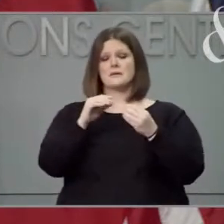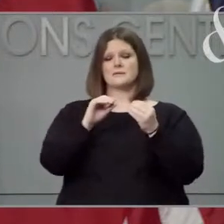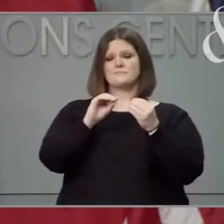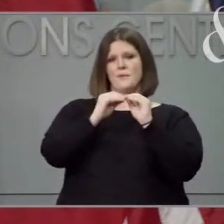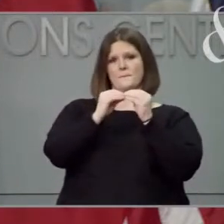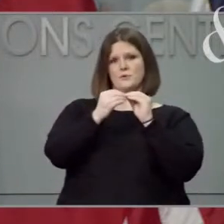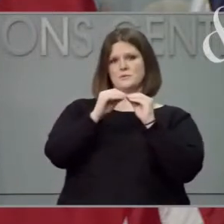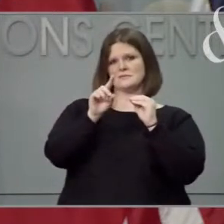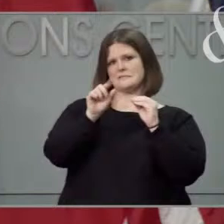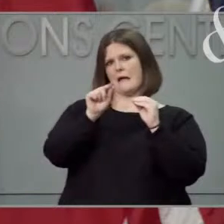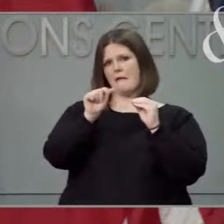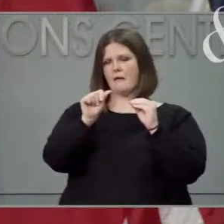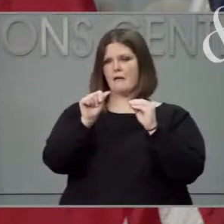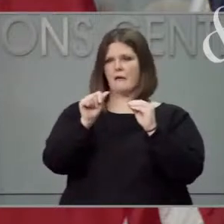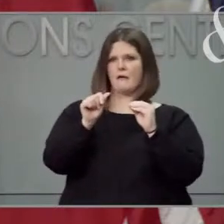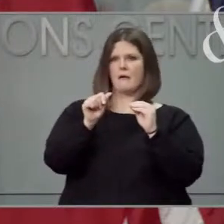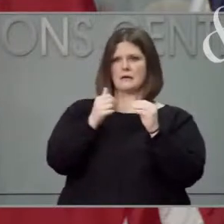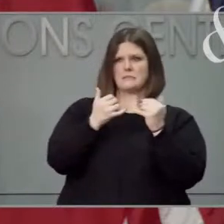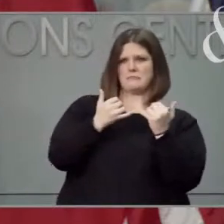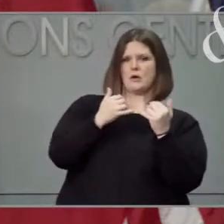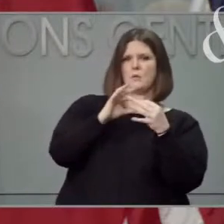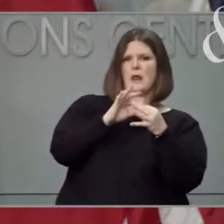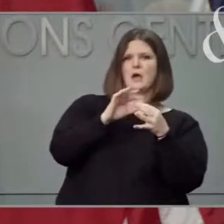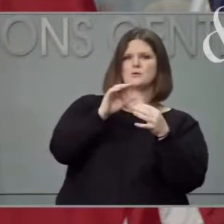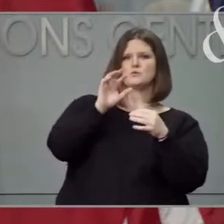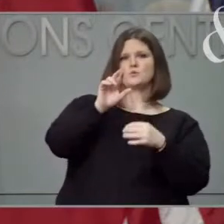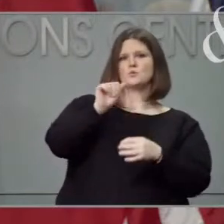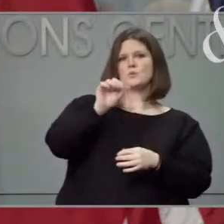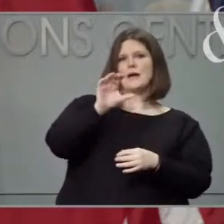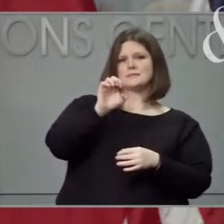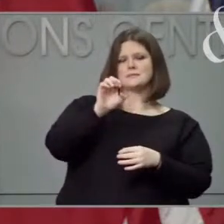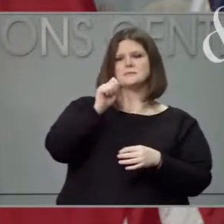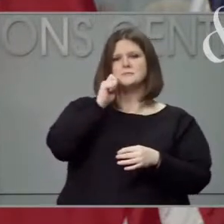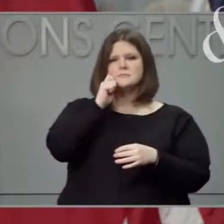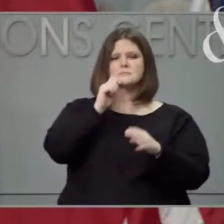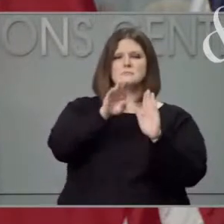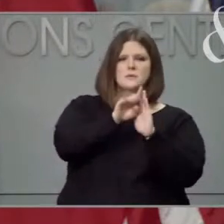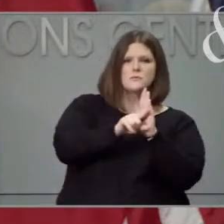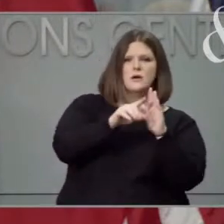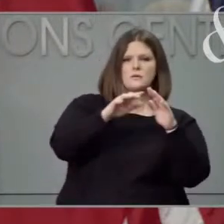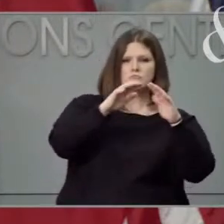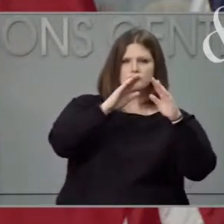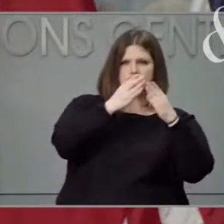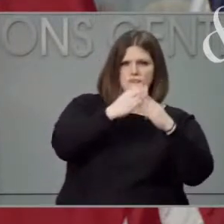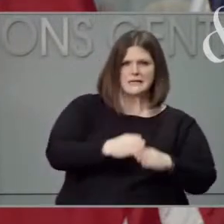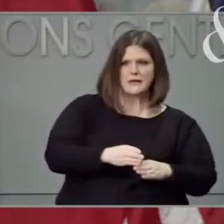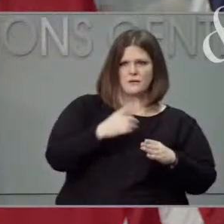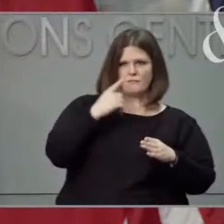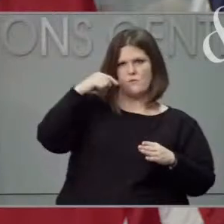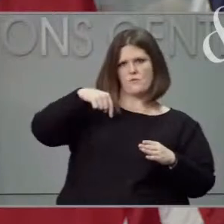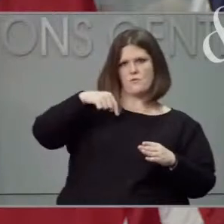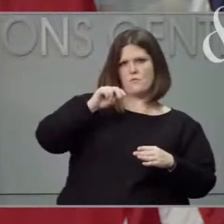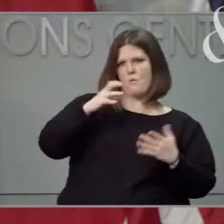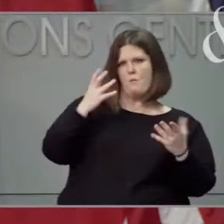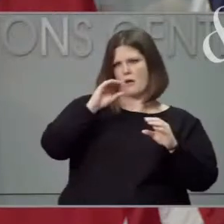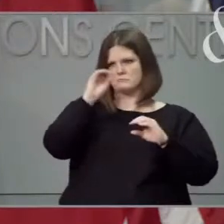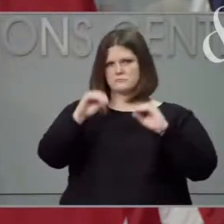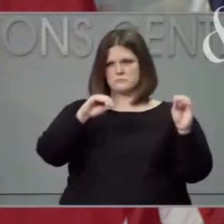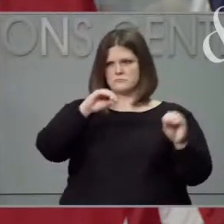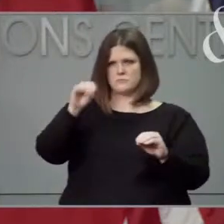the number or I guess racial and ethnic breakdown of voters here in North Carolina.